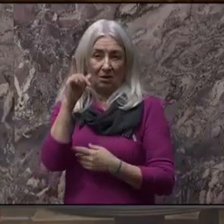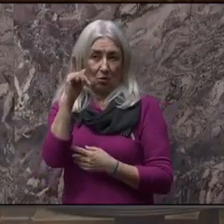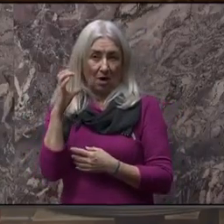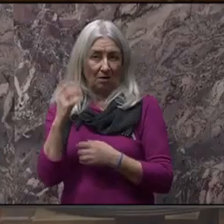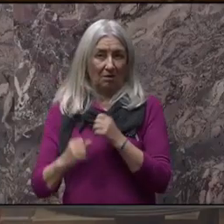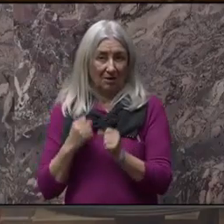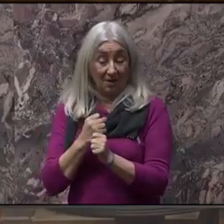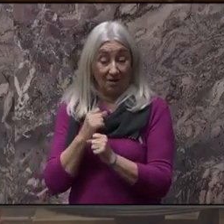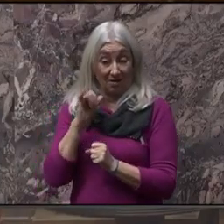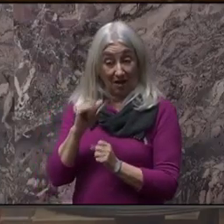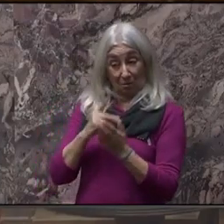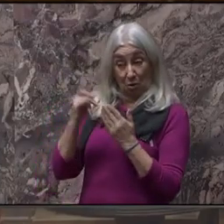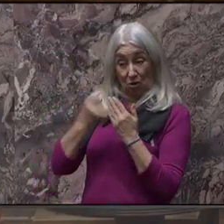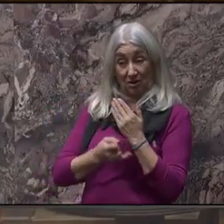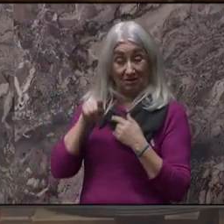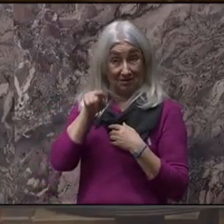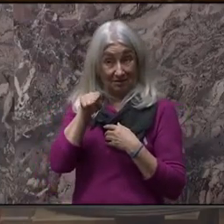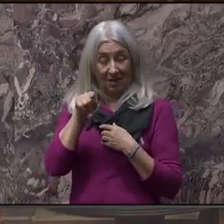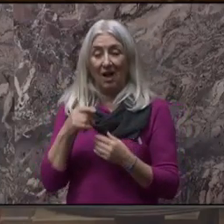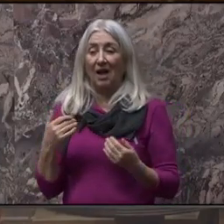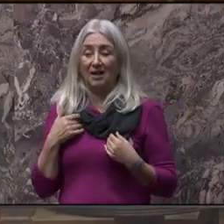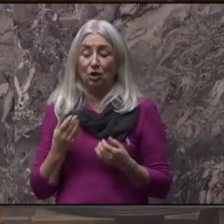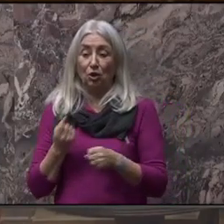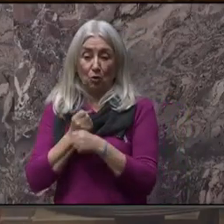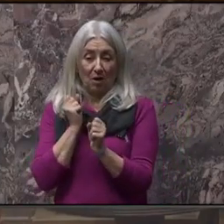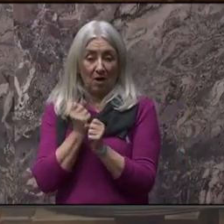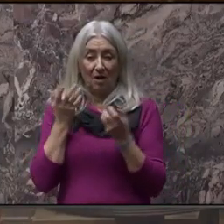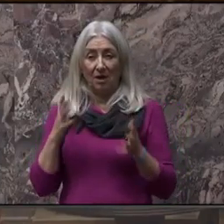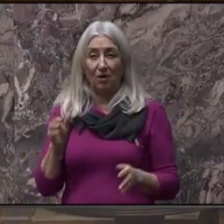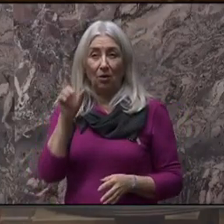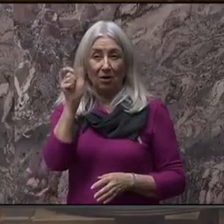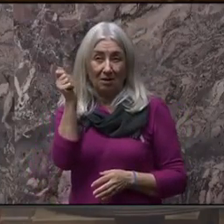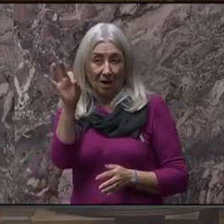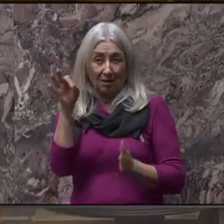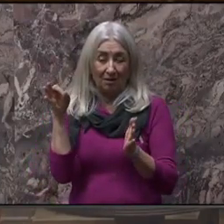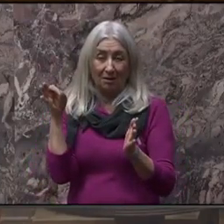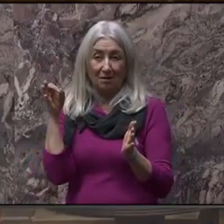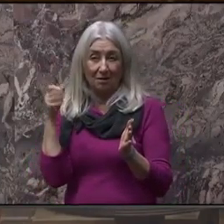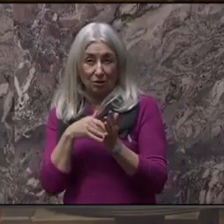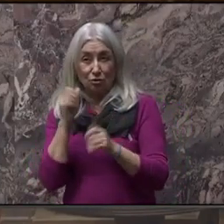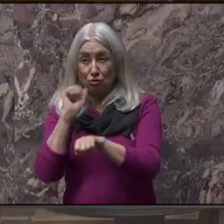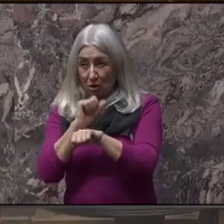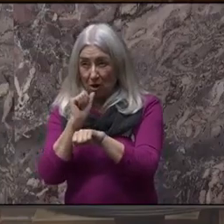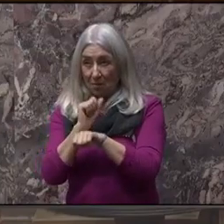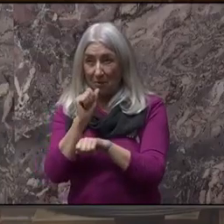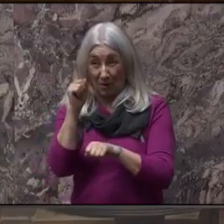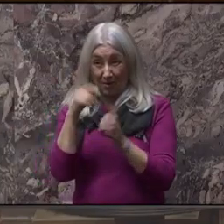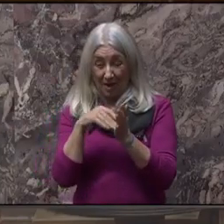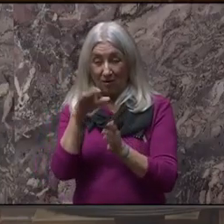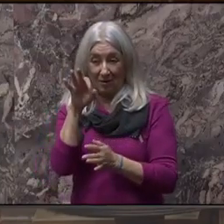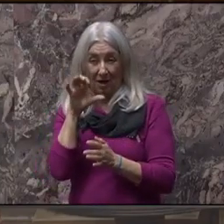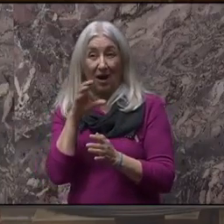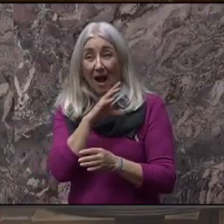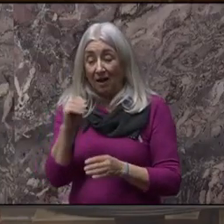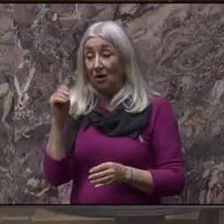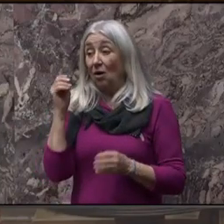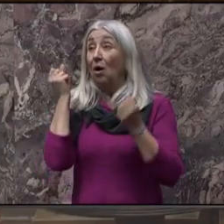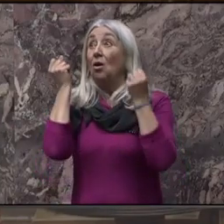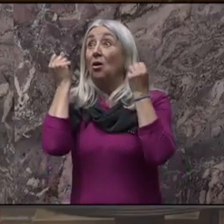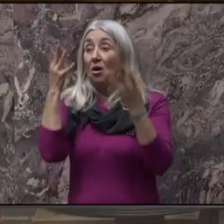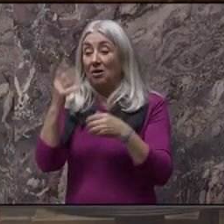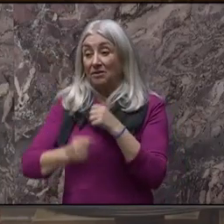has created almost 1,900 jobs already and 33,000 total person years of employment